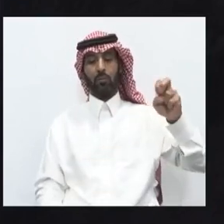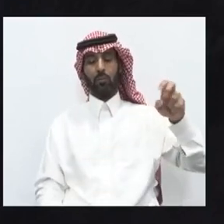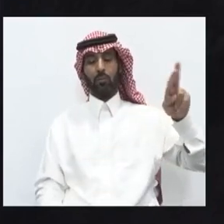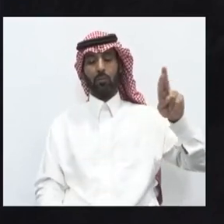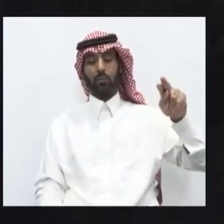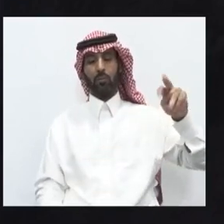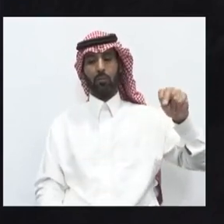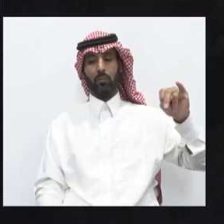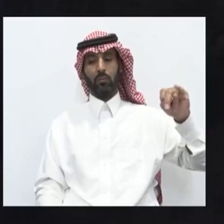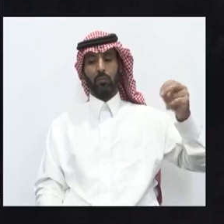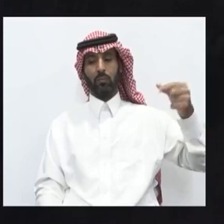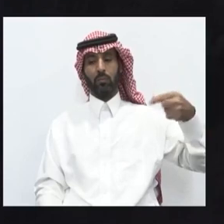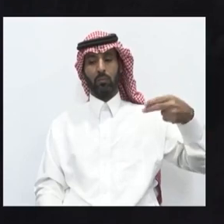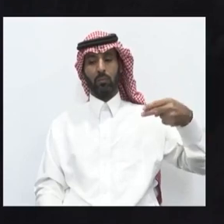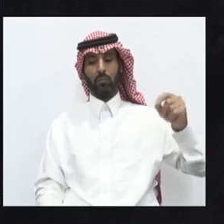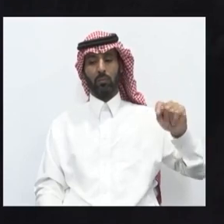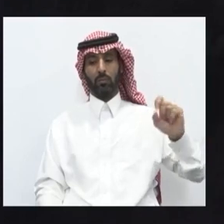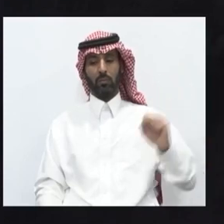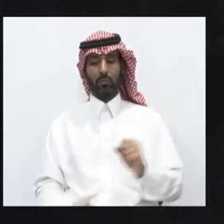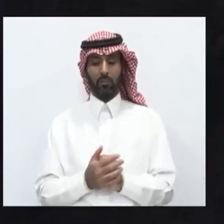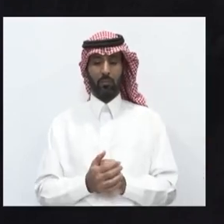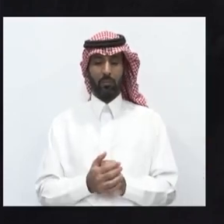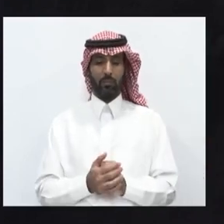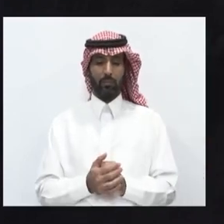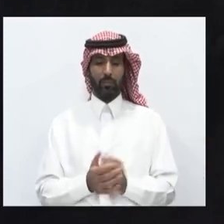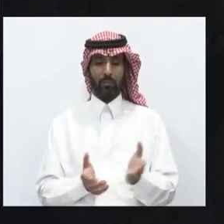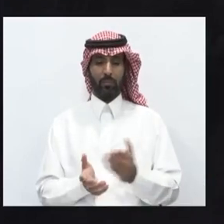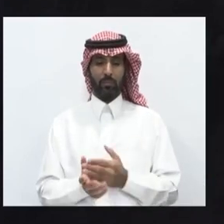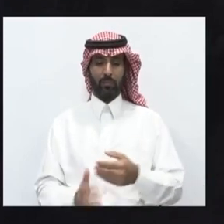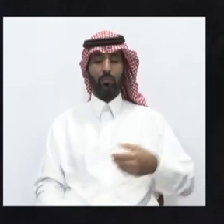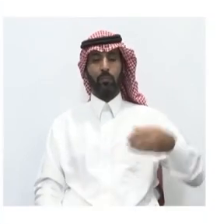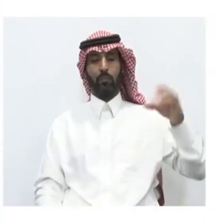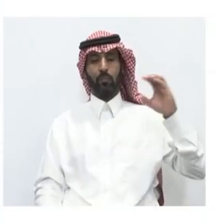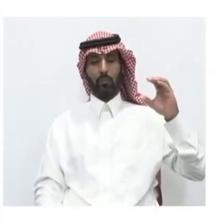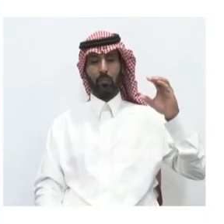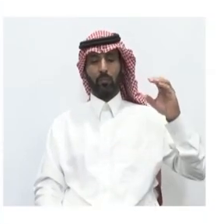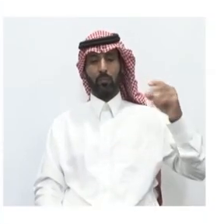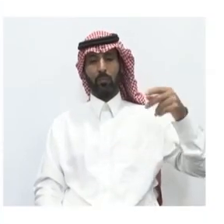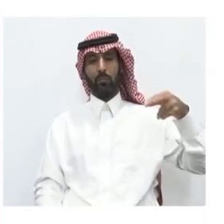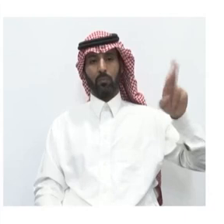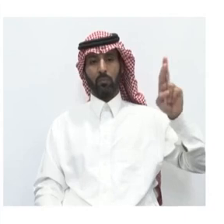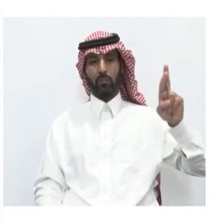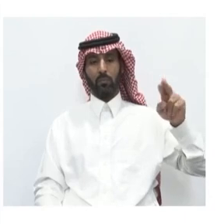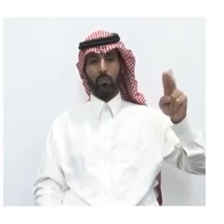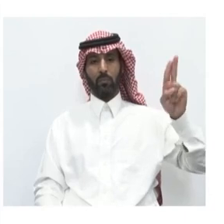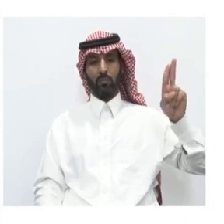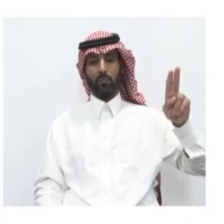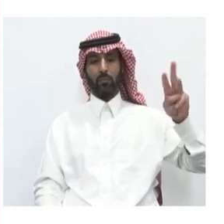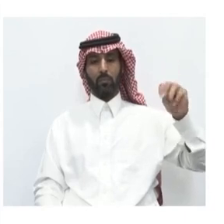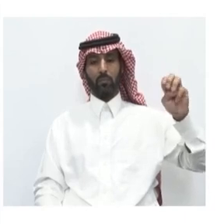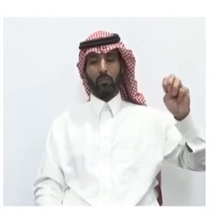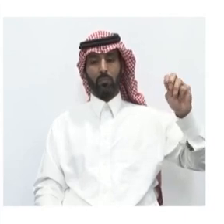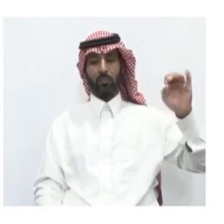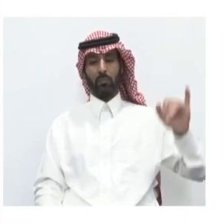that's a crummy policy, he said that's a crummy policy, it means it's a bad policy. When you don't like something, he said it's